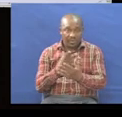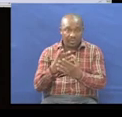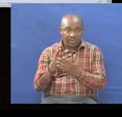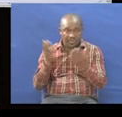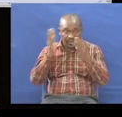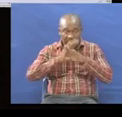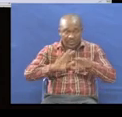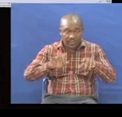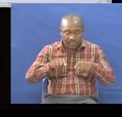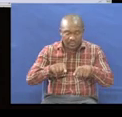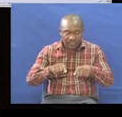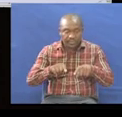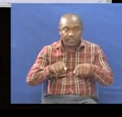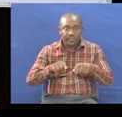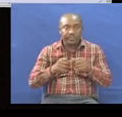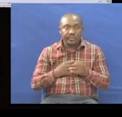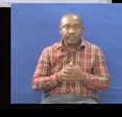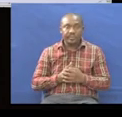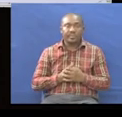Before I leave you,